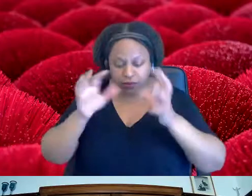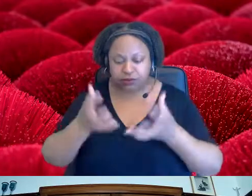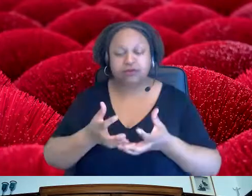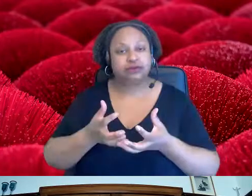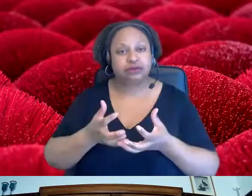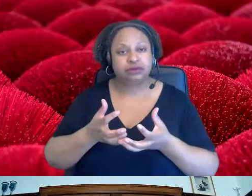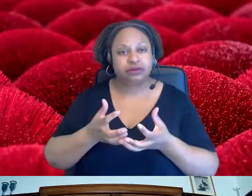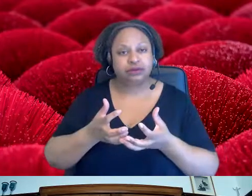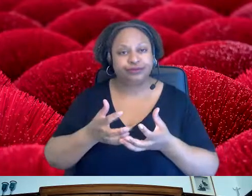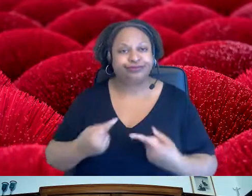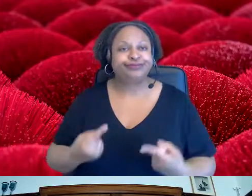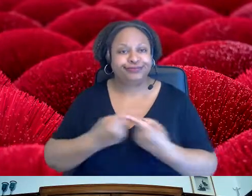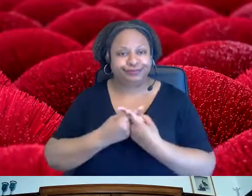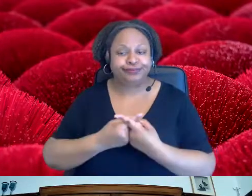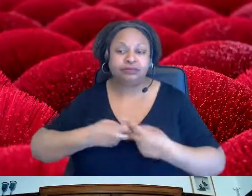conundrum